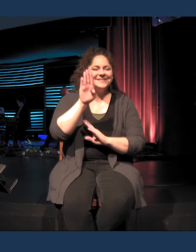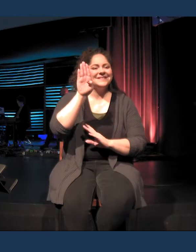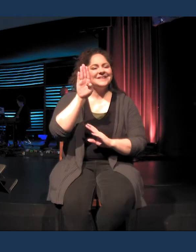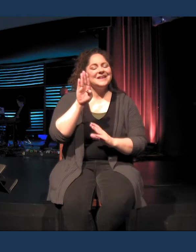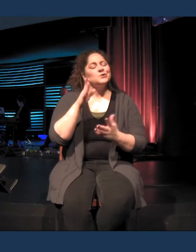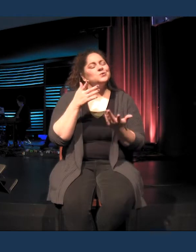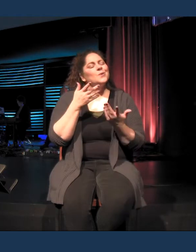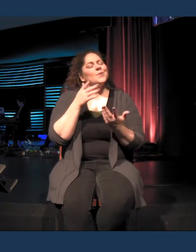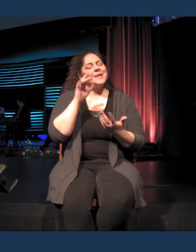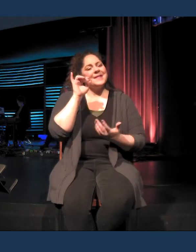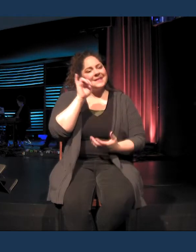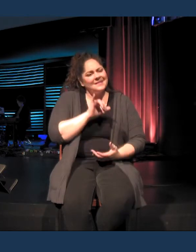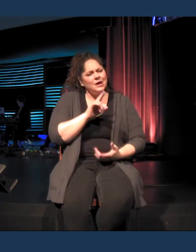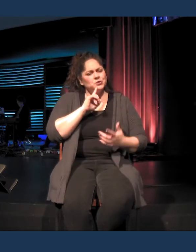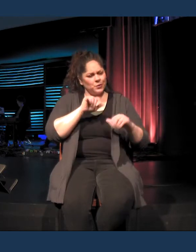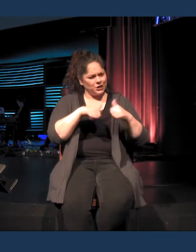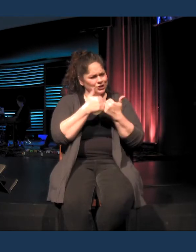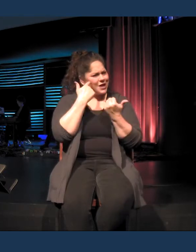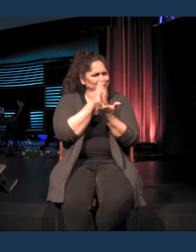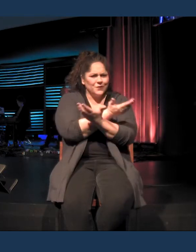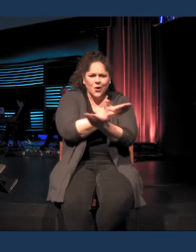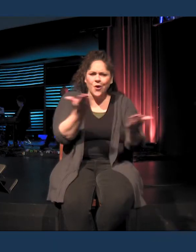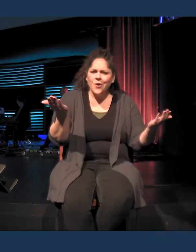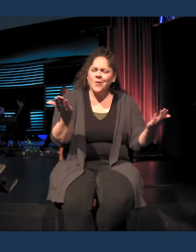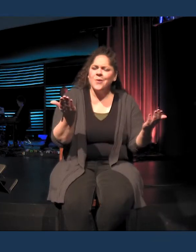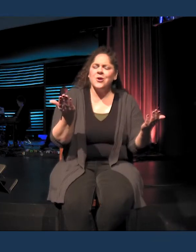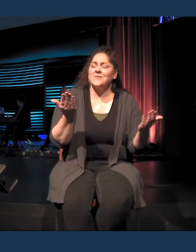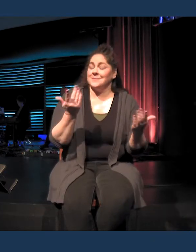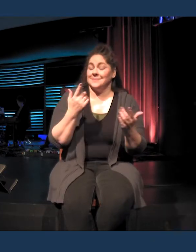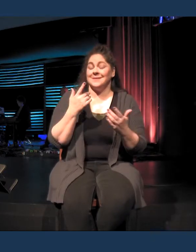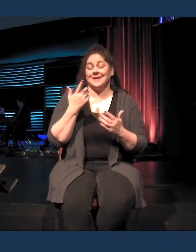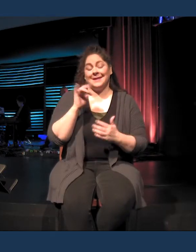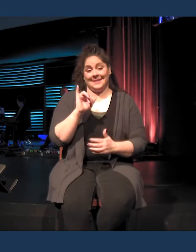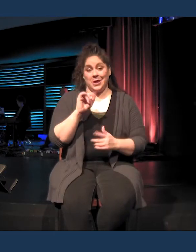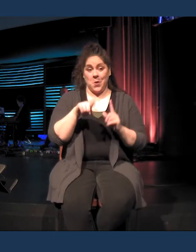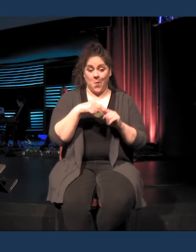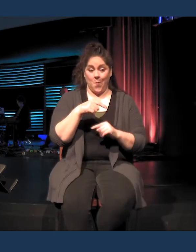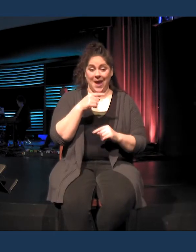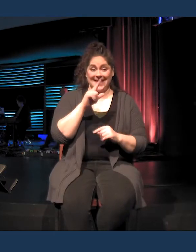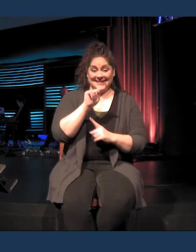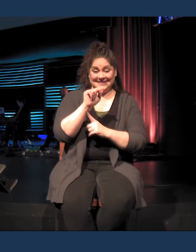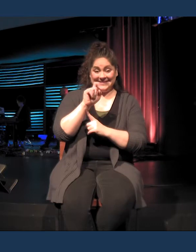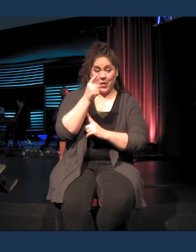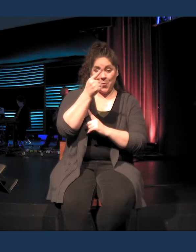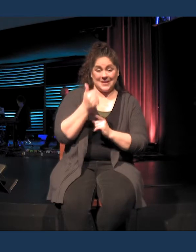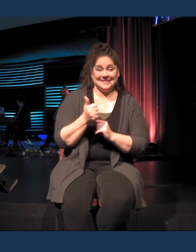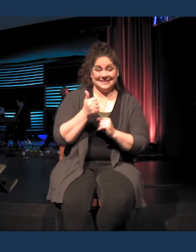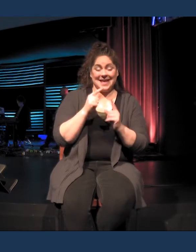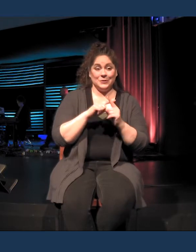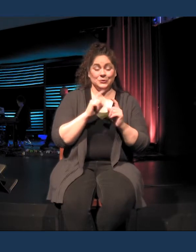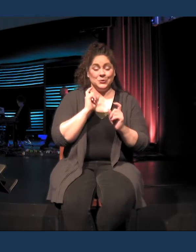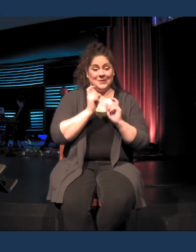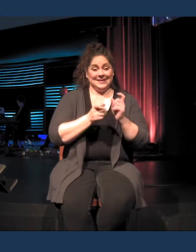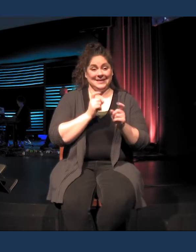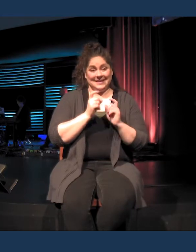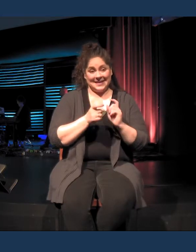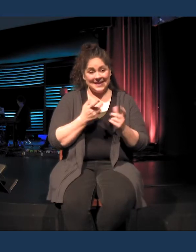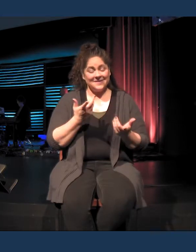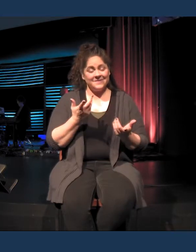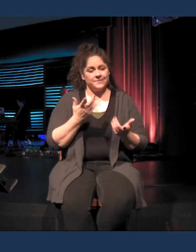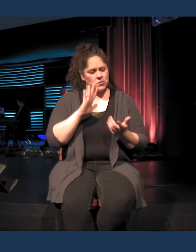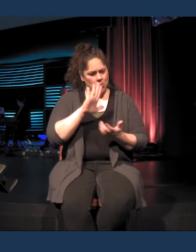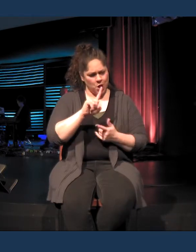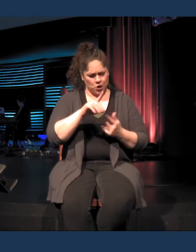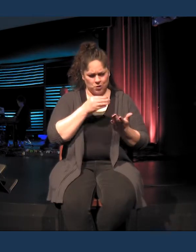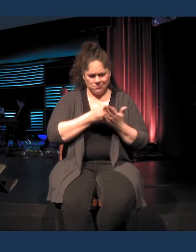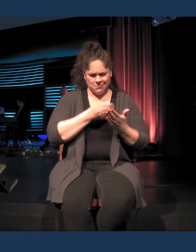you, it's really a challenge. And it's tough to challenge around a tithe and an offering spot. But really, that's it for me. For where your treasure is, there